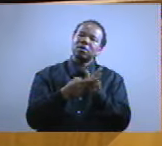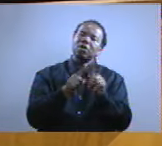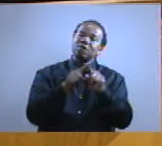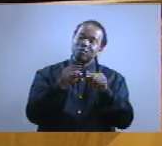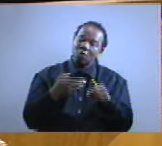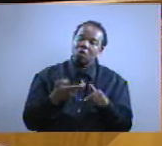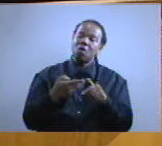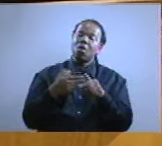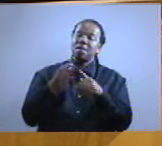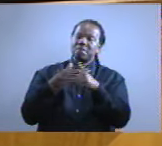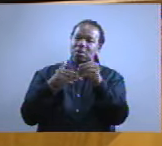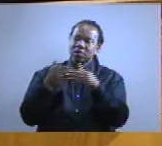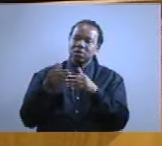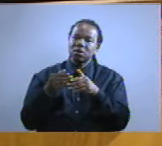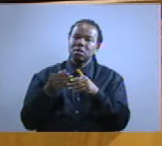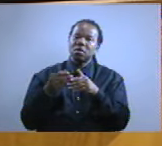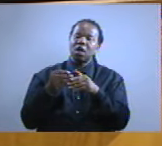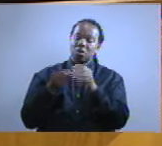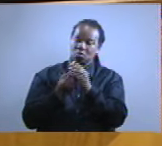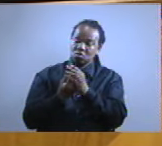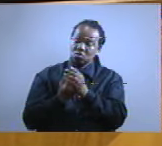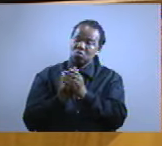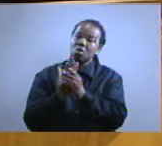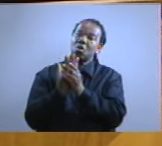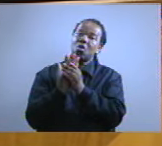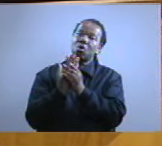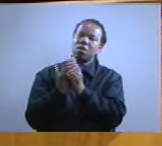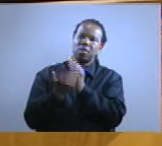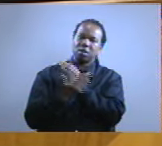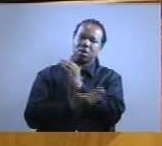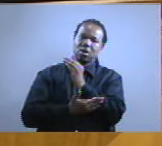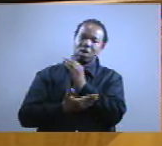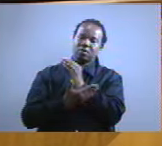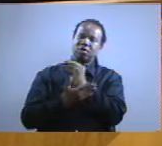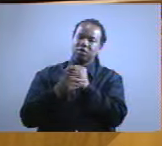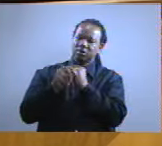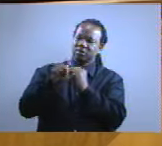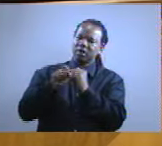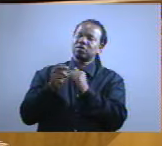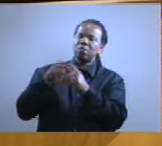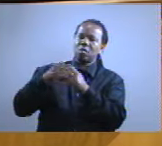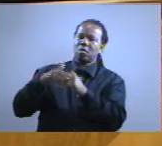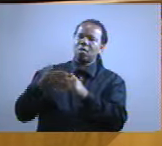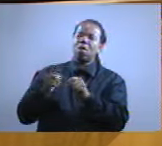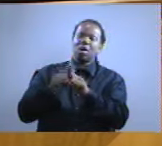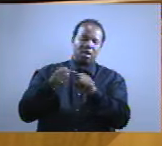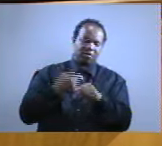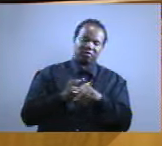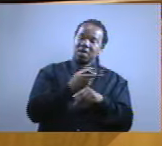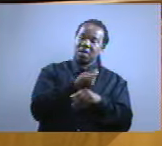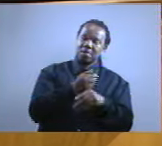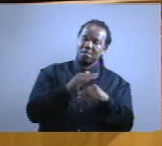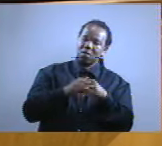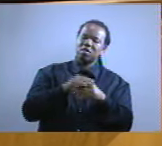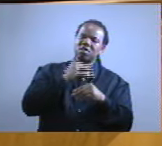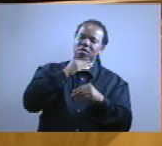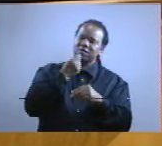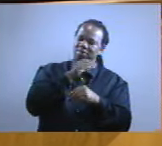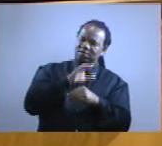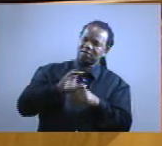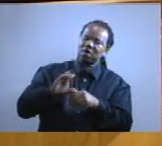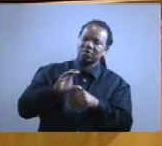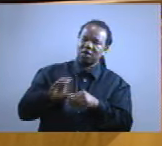nation building and to grow the country's tax base. This is necessary to provide the funds needed to service the ever-growing number